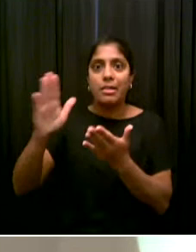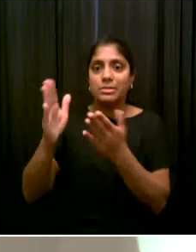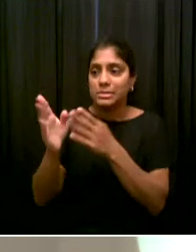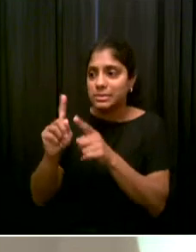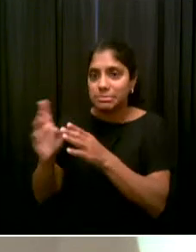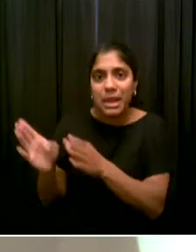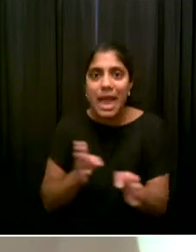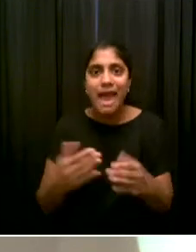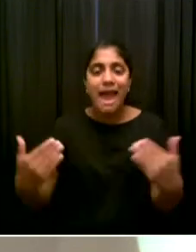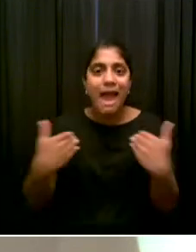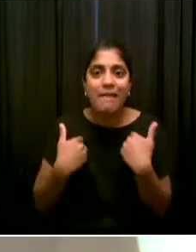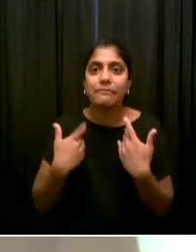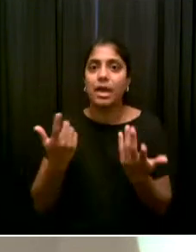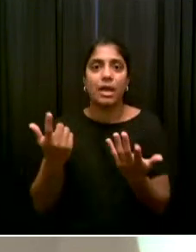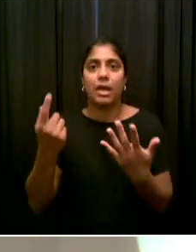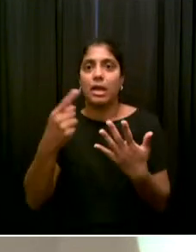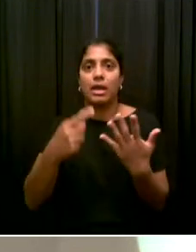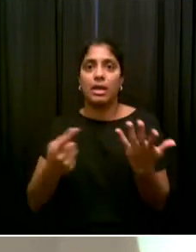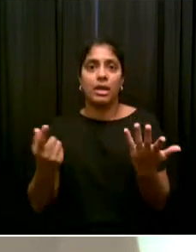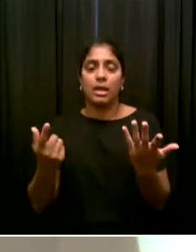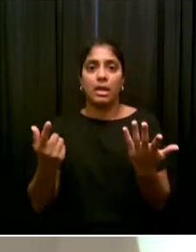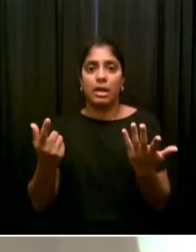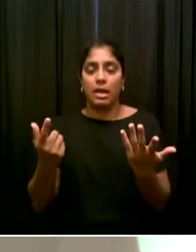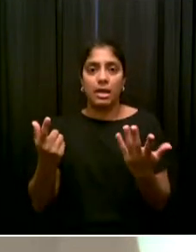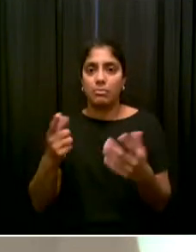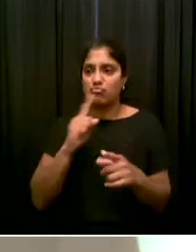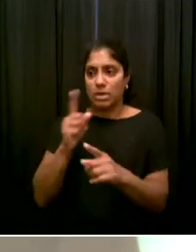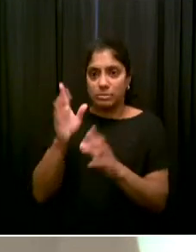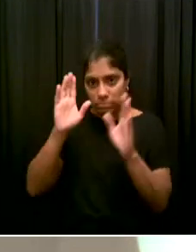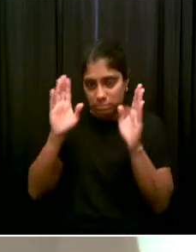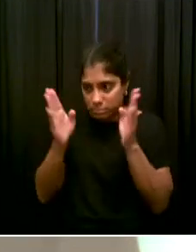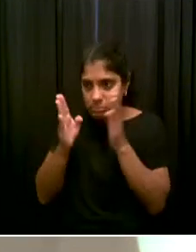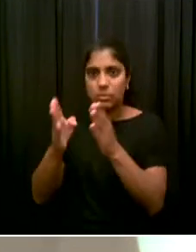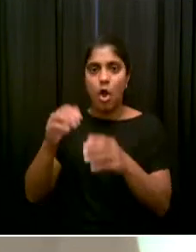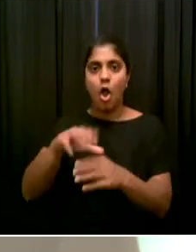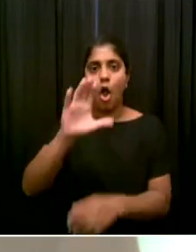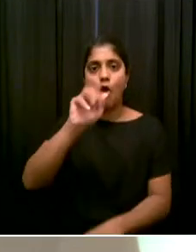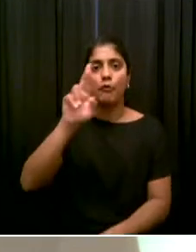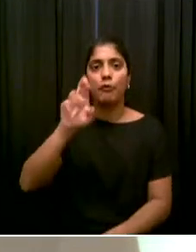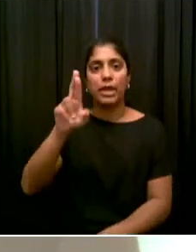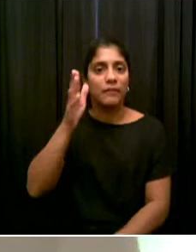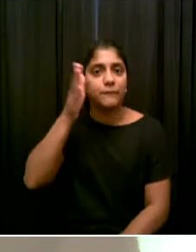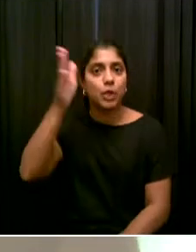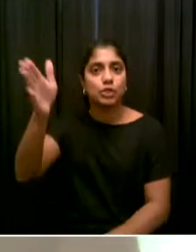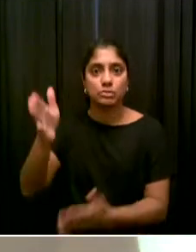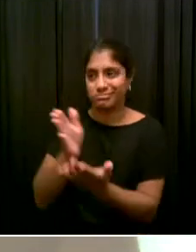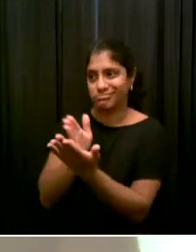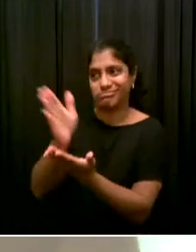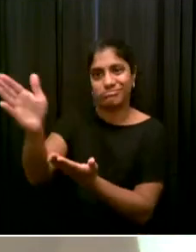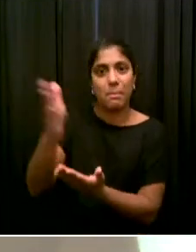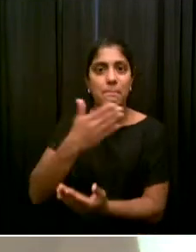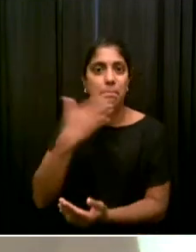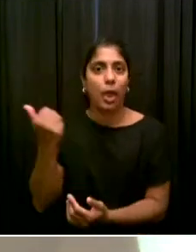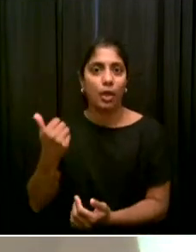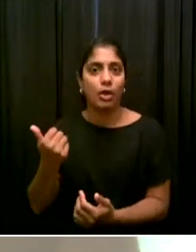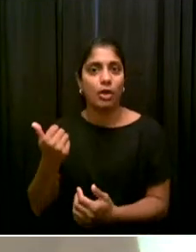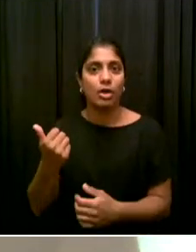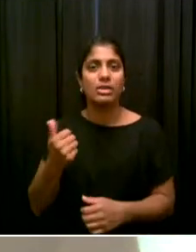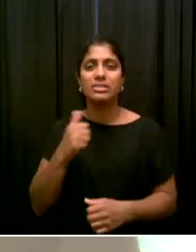de Blasio and Commissioner Shea for expanding and highlighting this very important new